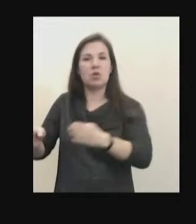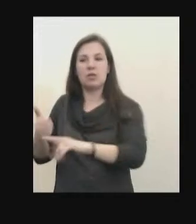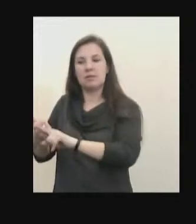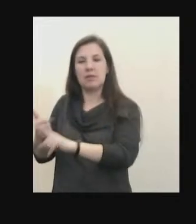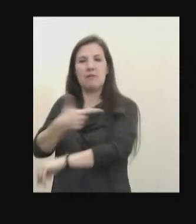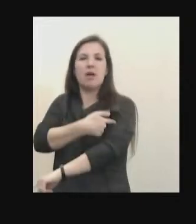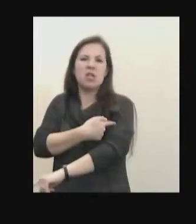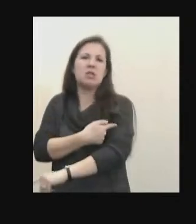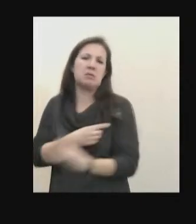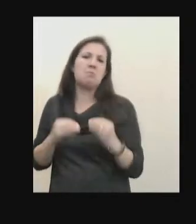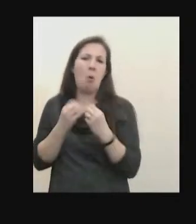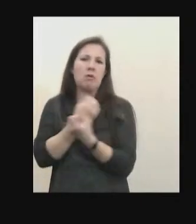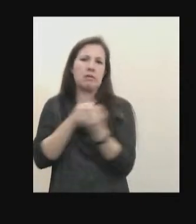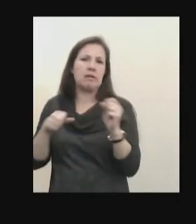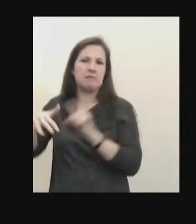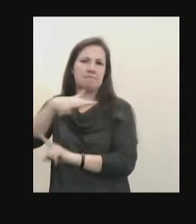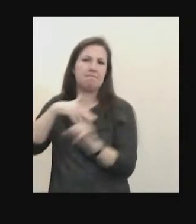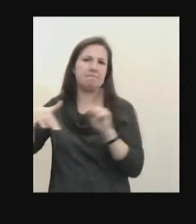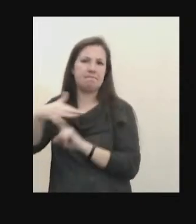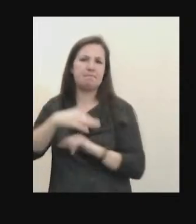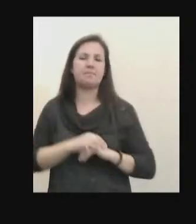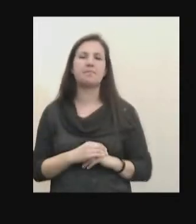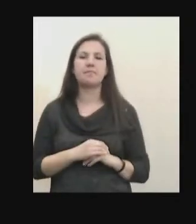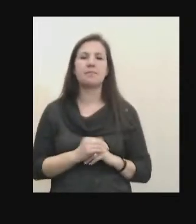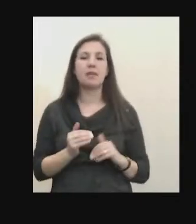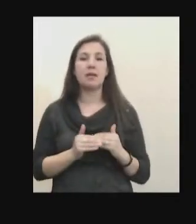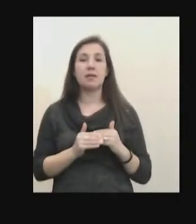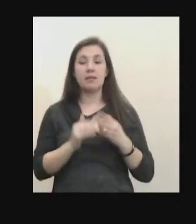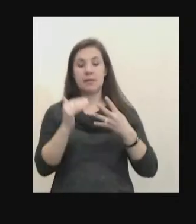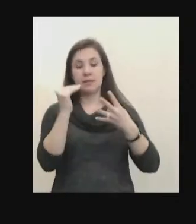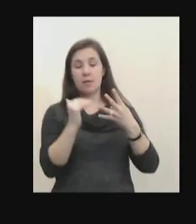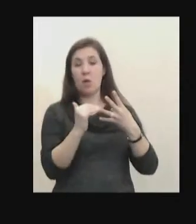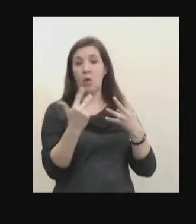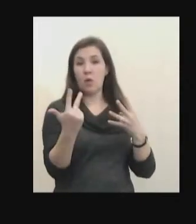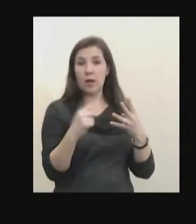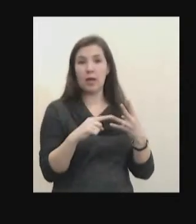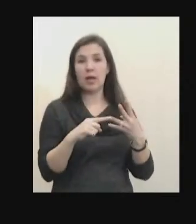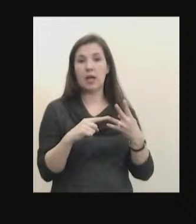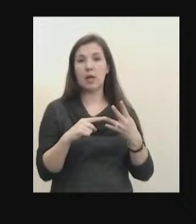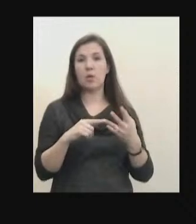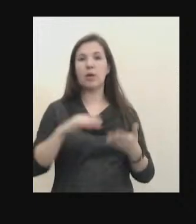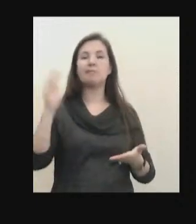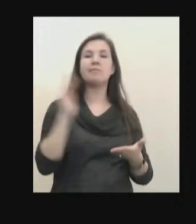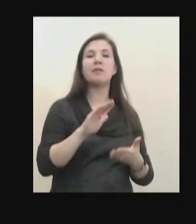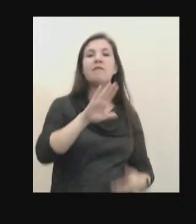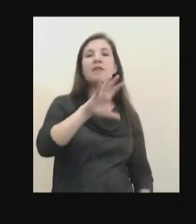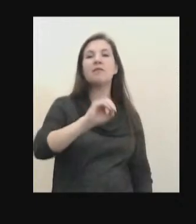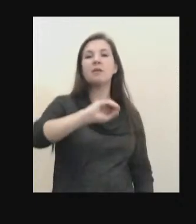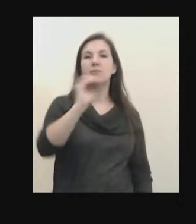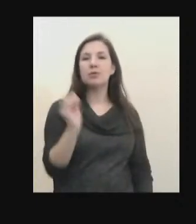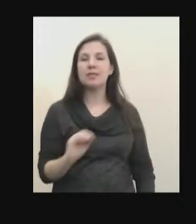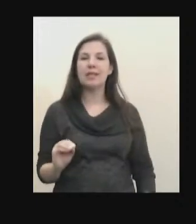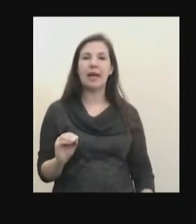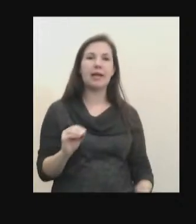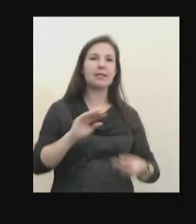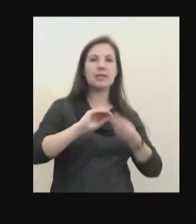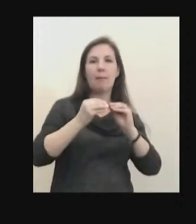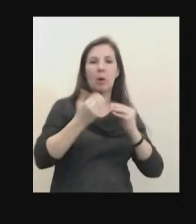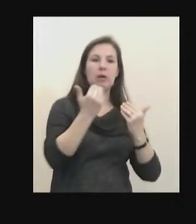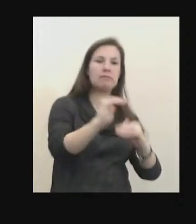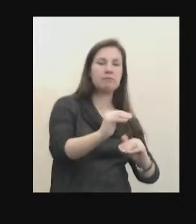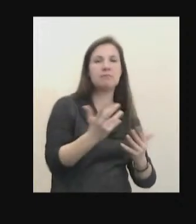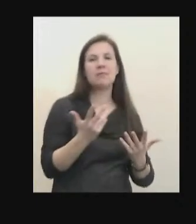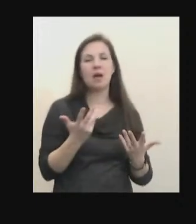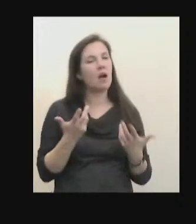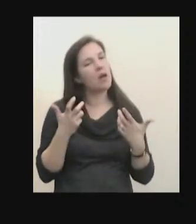safer environment. Phase 3, capacity restrictions, in which we'd have to drop to like 50% capacity and the like. Certainly have no interest in doing